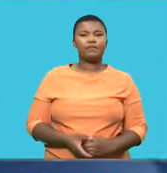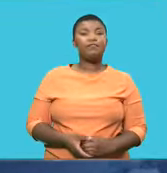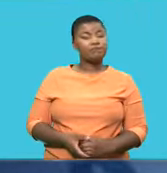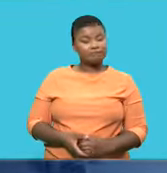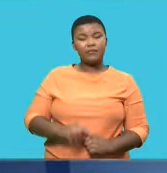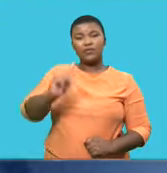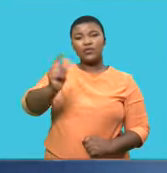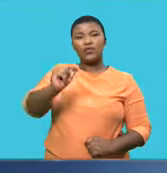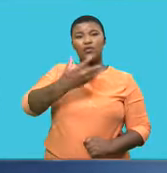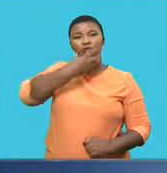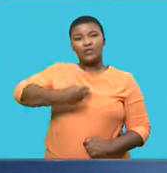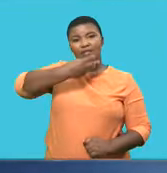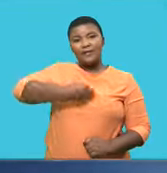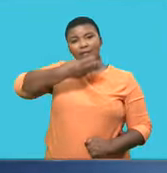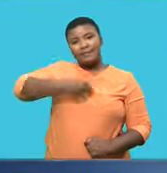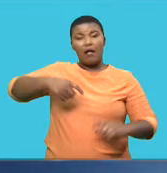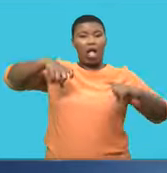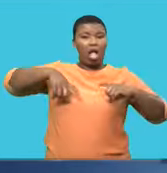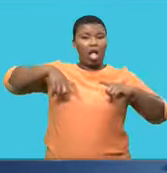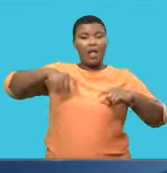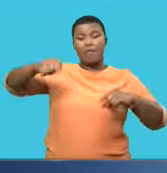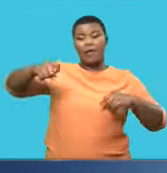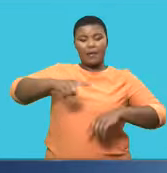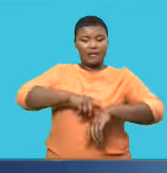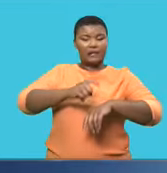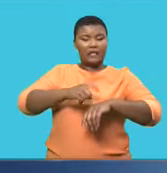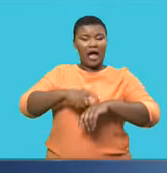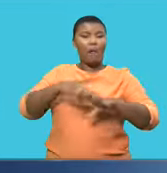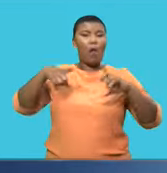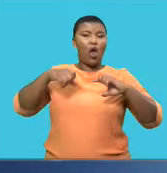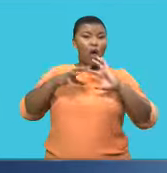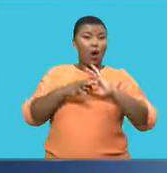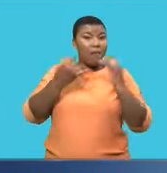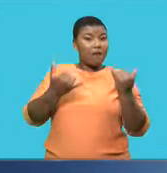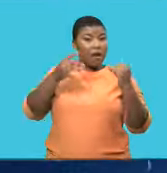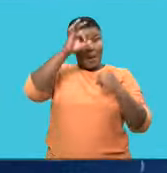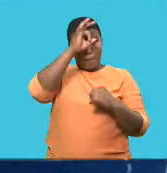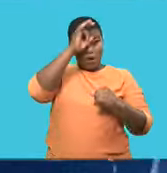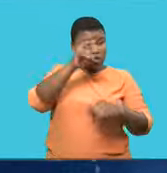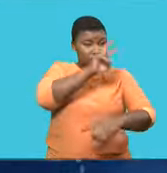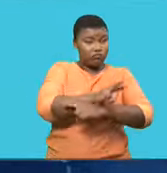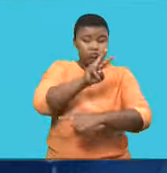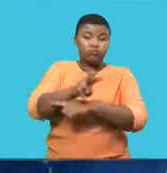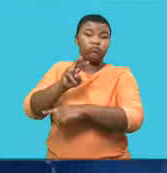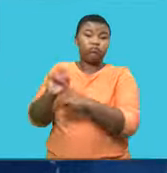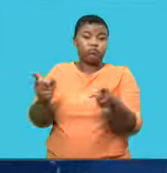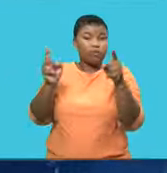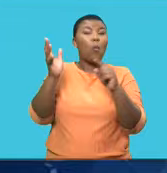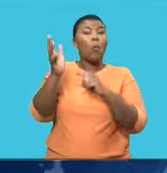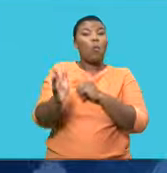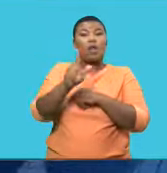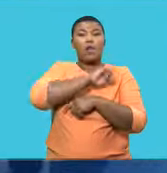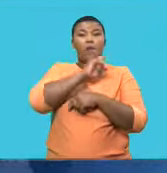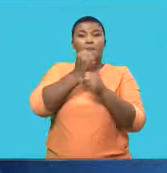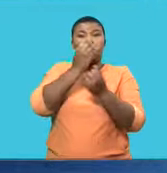kuningi-ke okuzokwenzeka ngoba amaphoyisa azobe ephumile ethe echithisaka ukuqinisekisa ukuthi ngempela abahlali bazithola bephephile futhi bezizwa bephephile ngaso